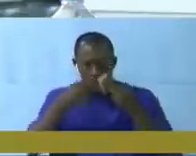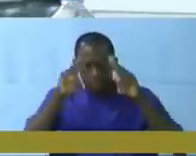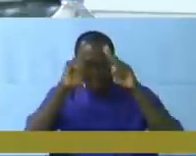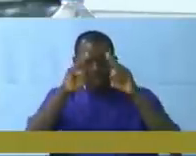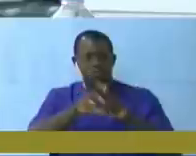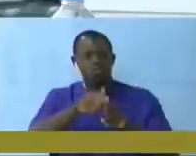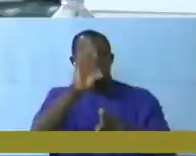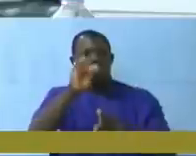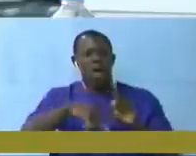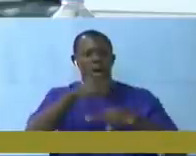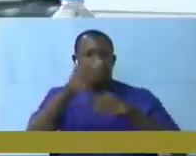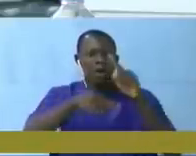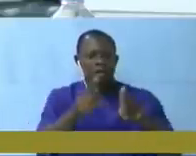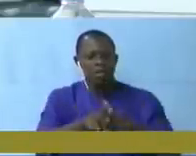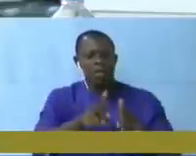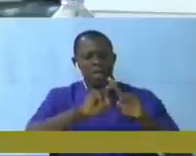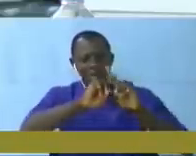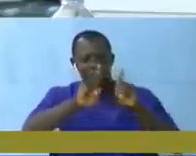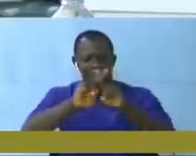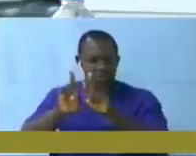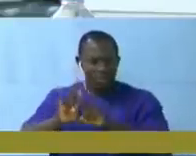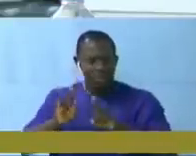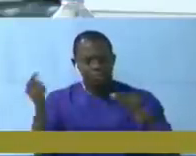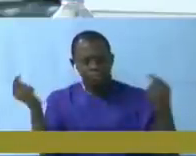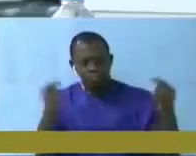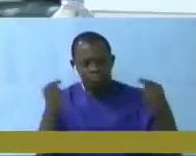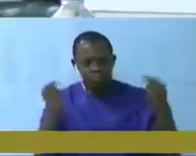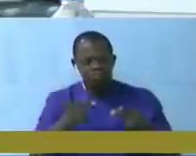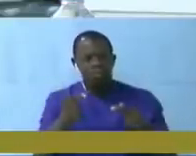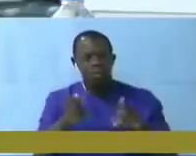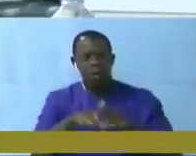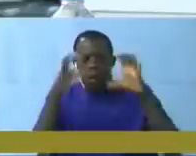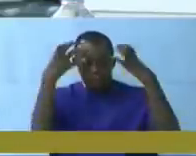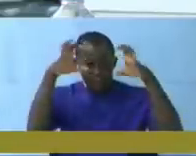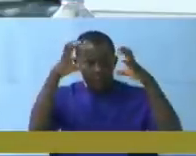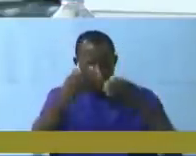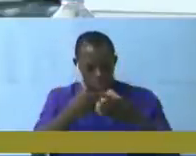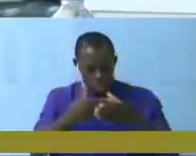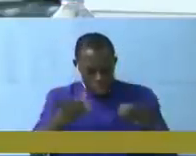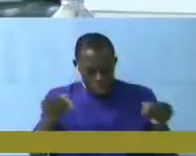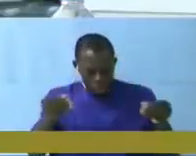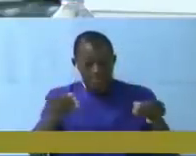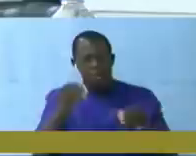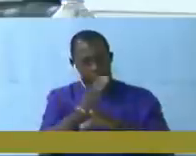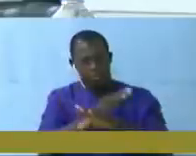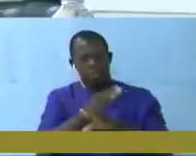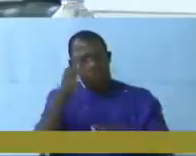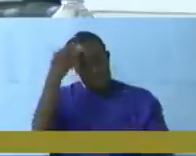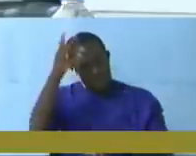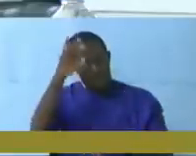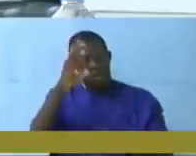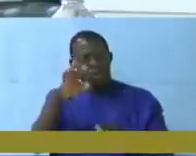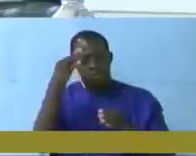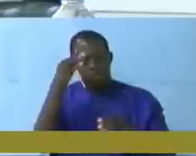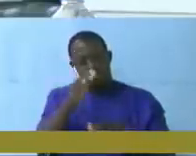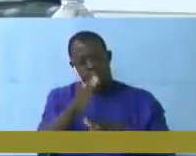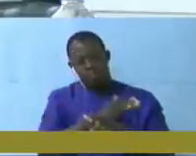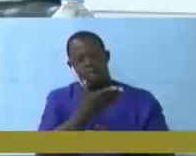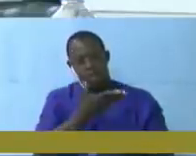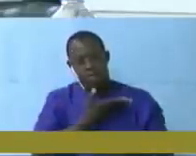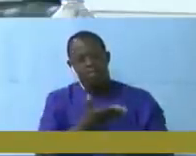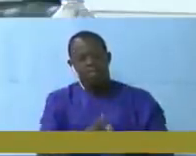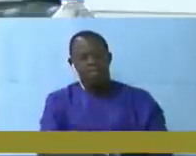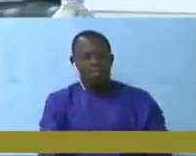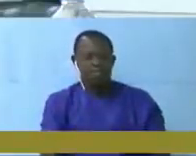dispute resolution. Ci gannaaw lolu nak jangat na ci benen jang yakarna lu aju nak ci wali ni ñuy